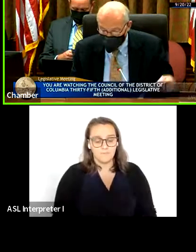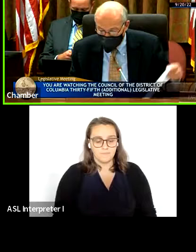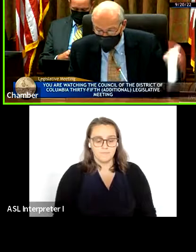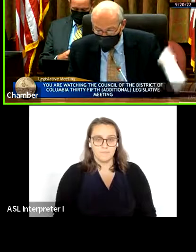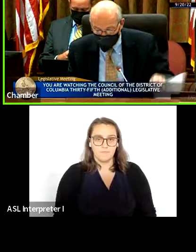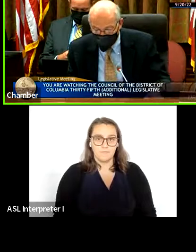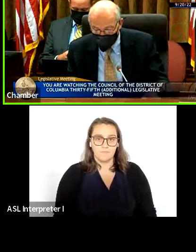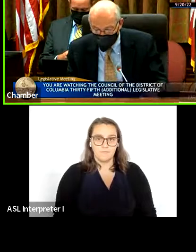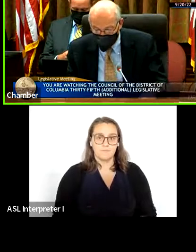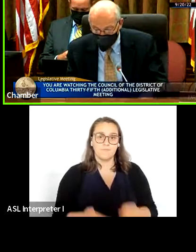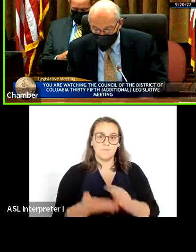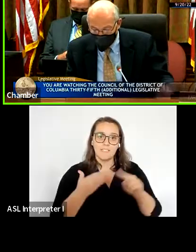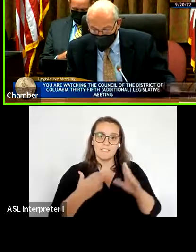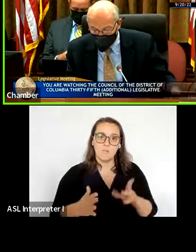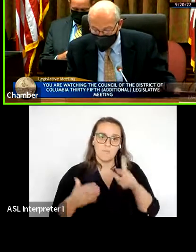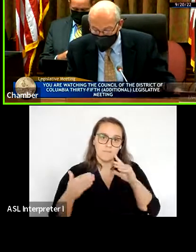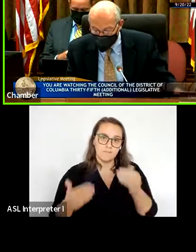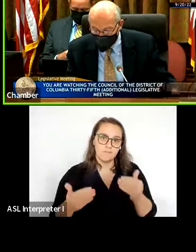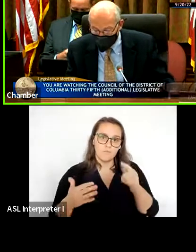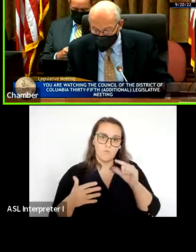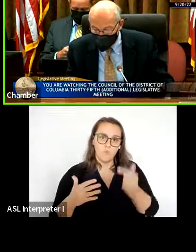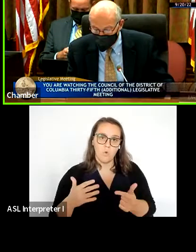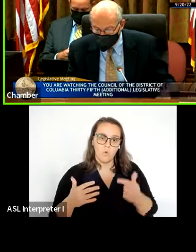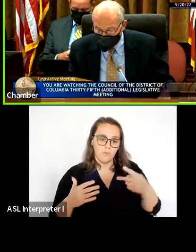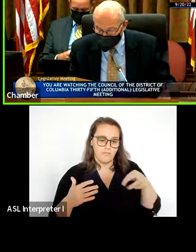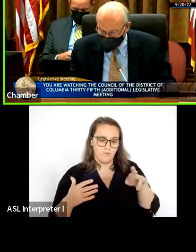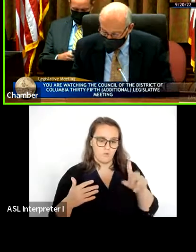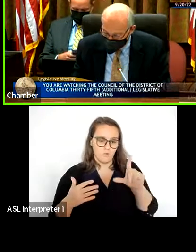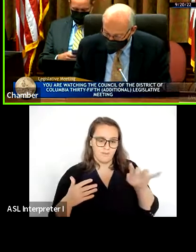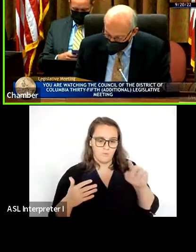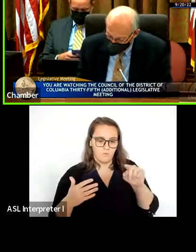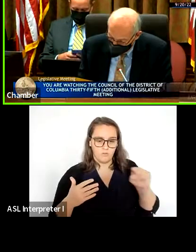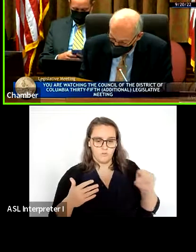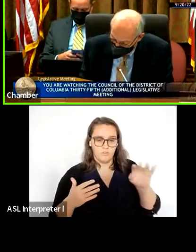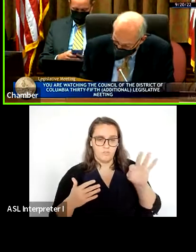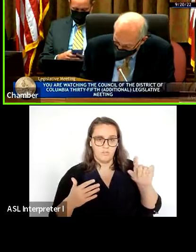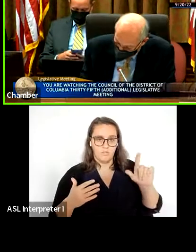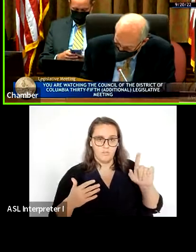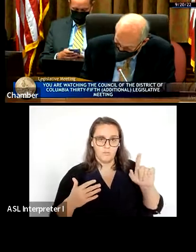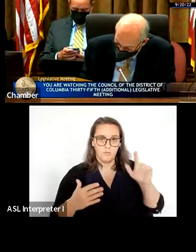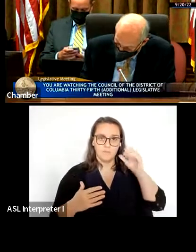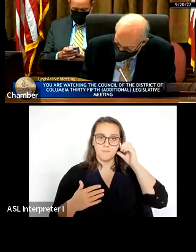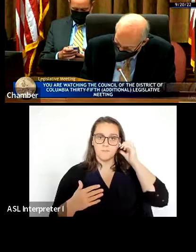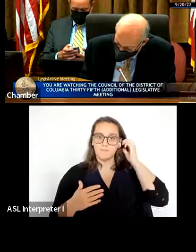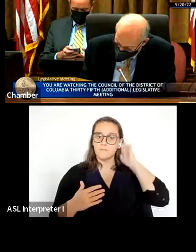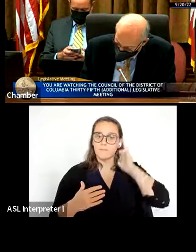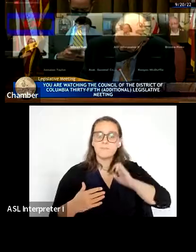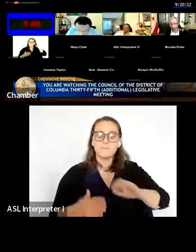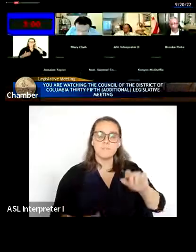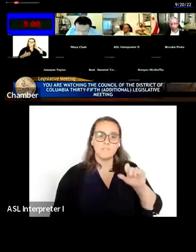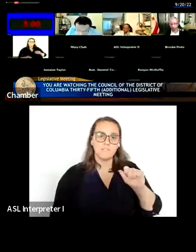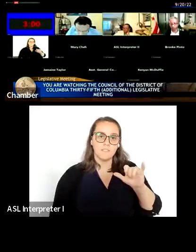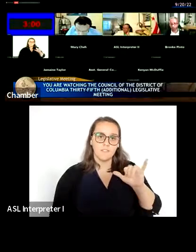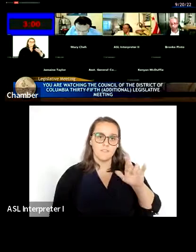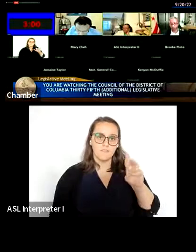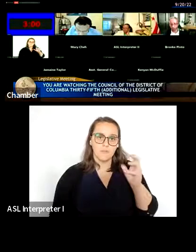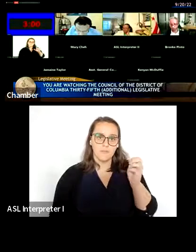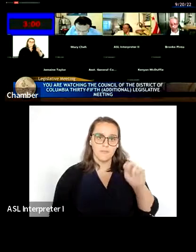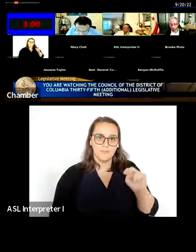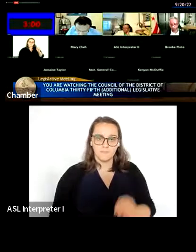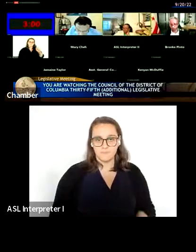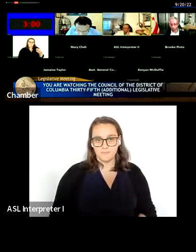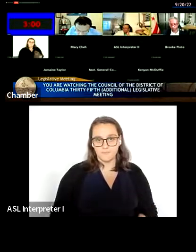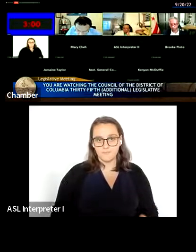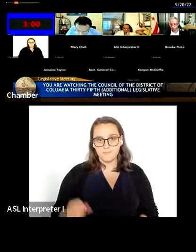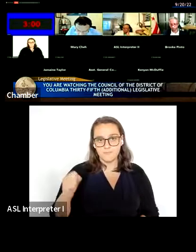Madam Secretary, would you call the roll? The vote is on PR 24-921. Councilmember Silverman,